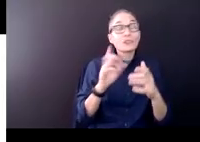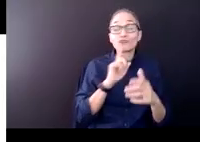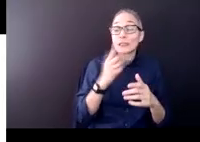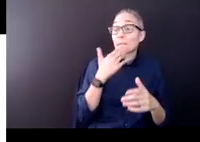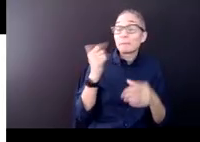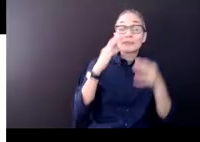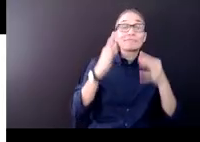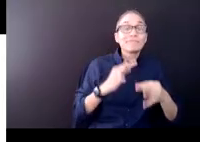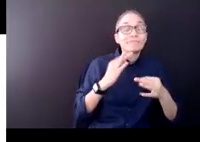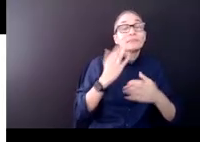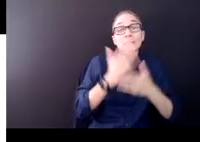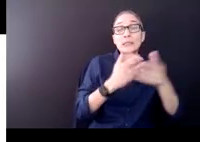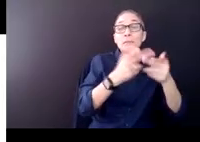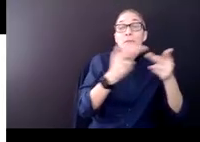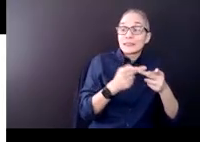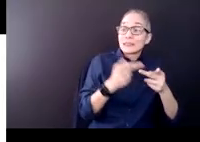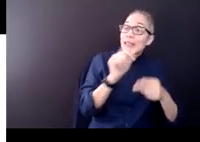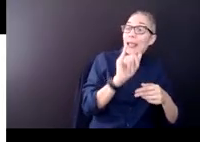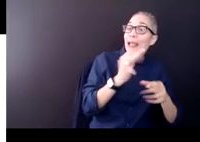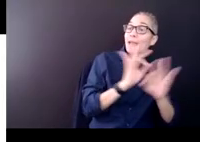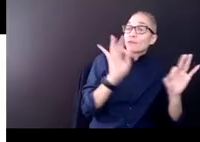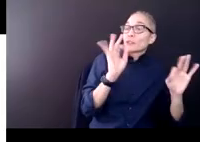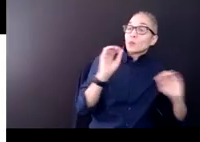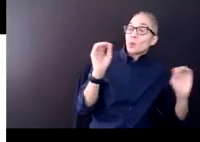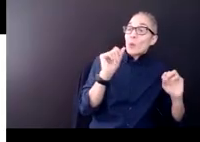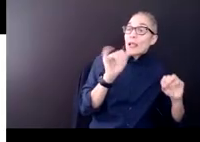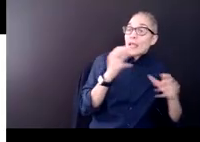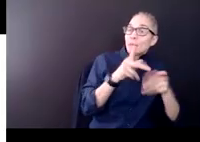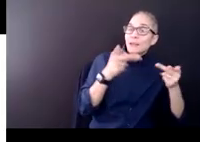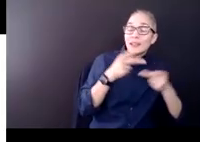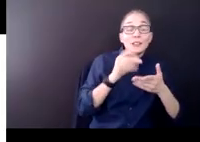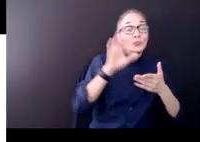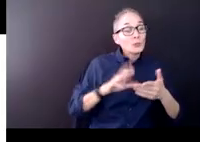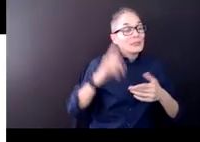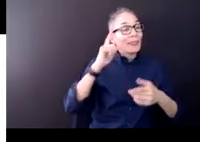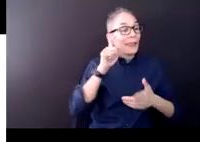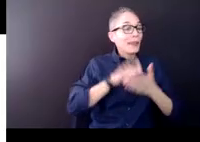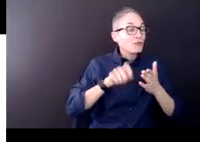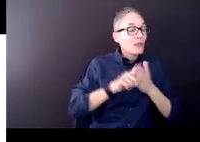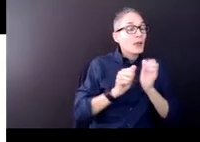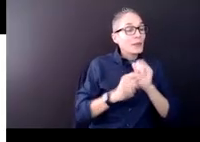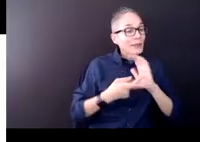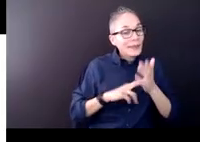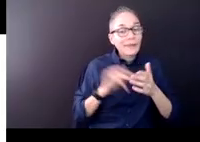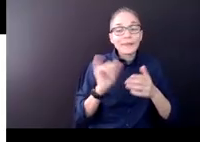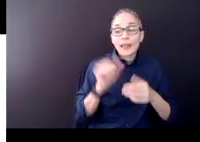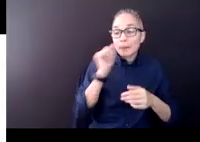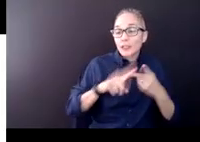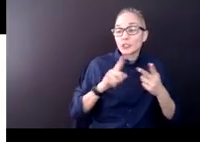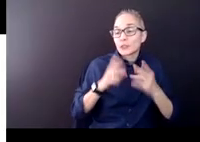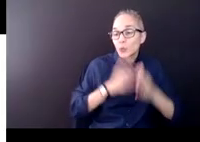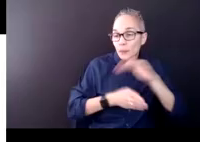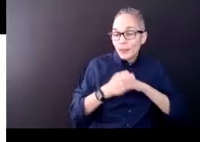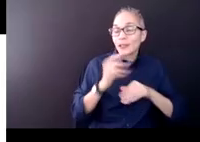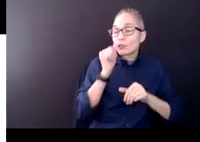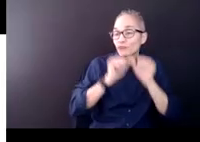to designate certain spaces as AI-free spaces where students think and write deliberately and where intellectual virtues like patience, humility, and